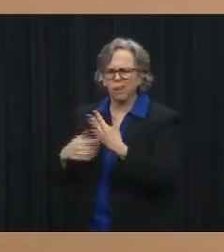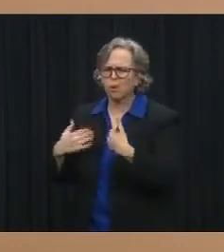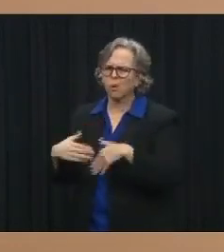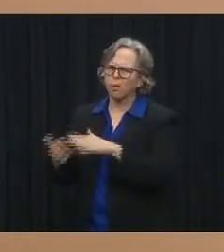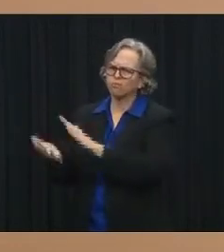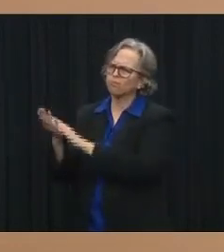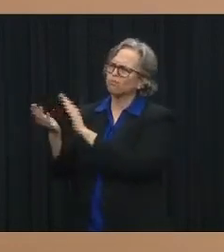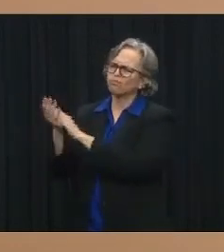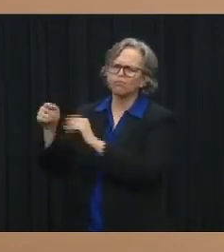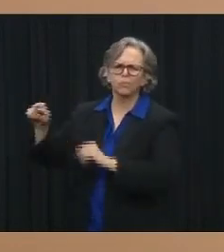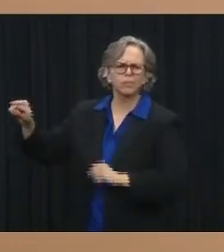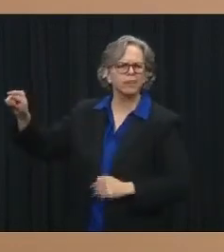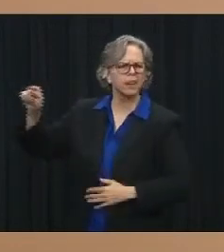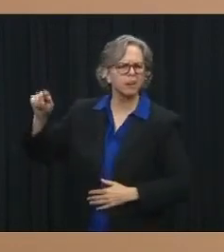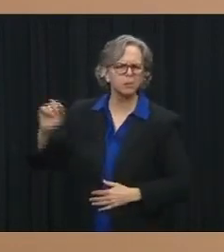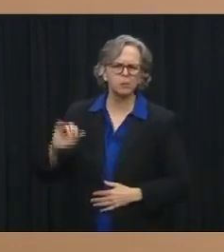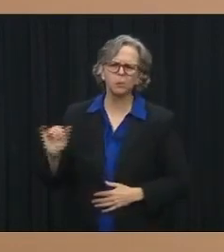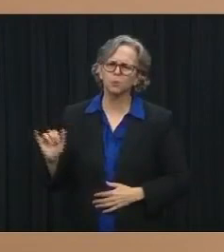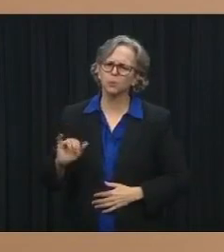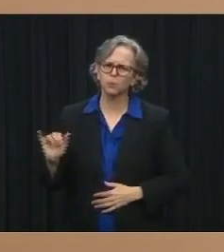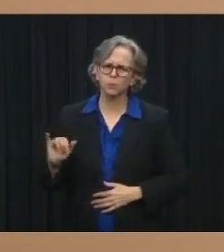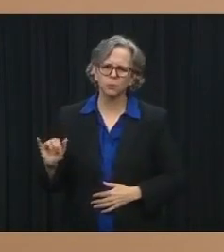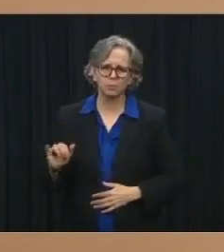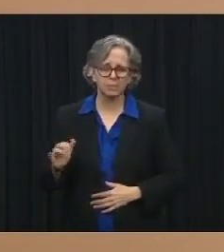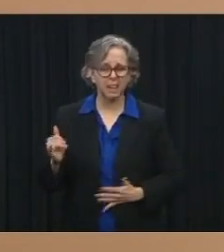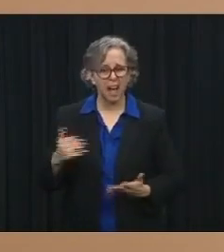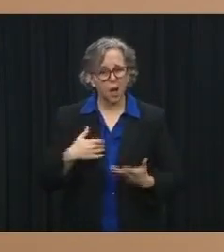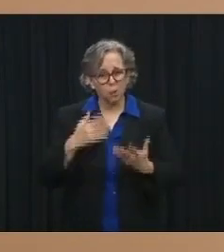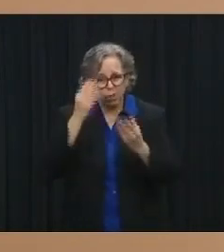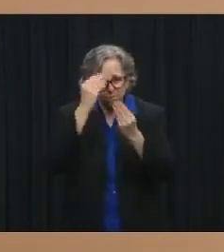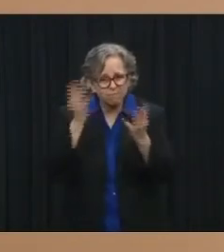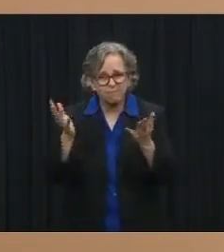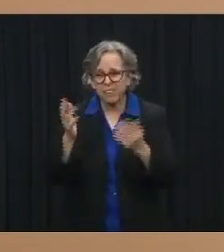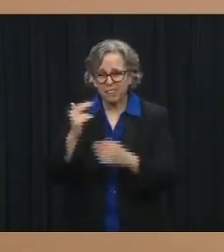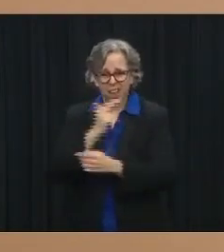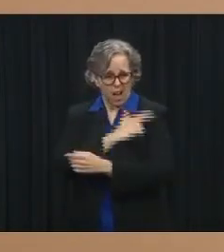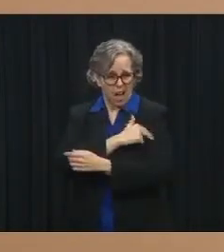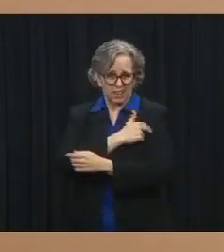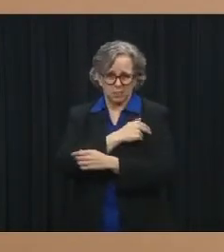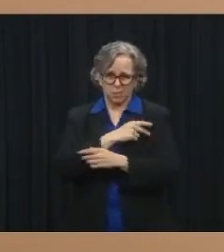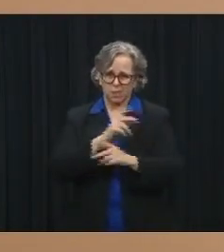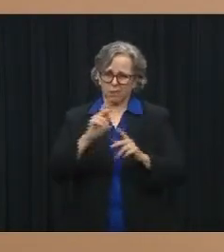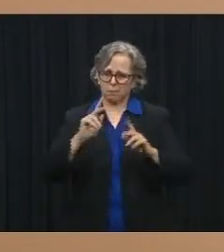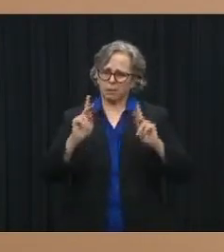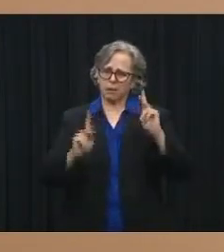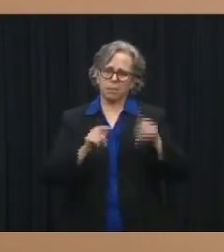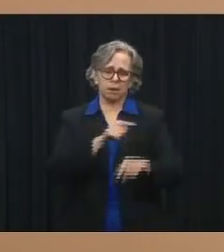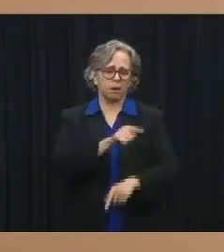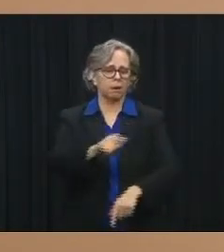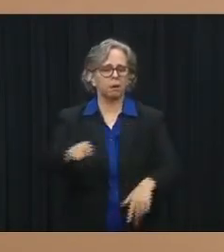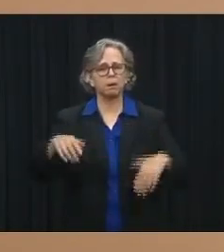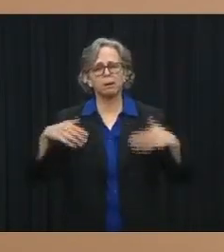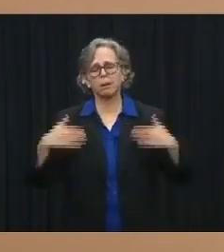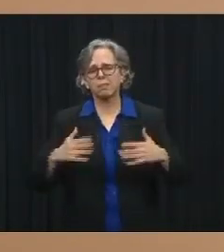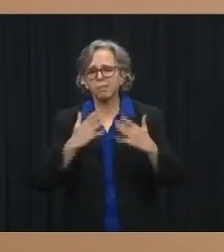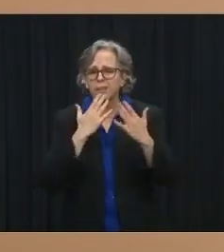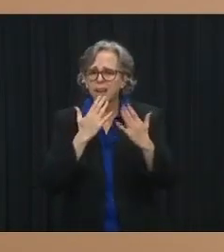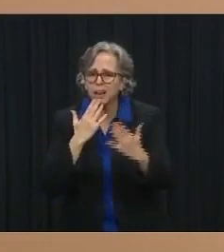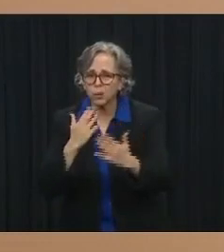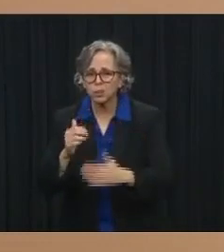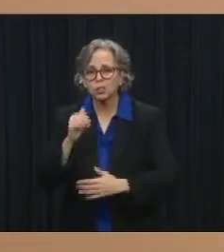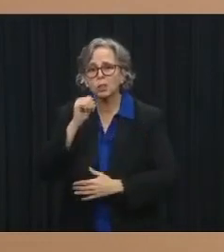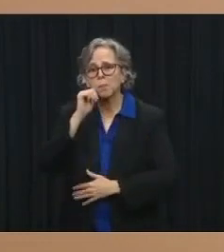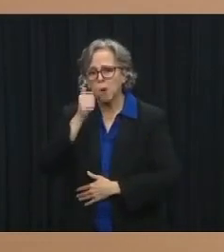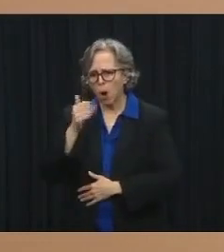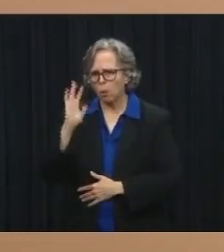hospitals. Thank you again. We're working with you tirelessly, and starting tomorrow, we're going to be doing more data explanations of